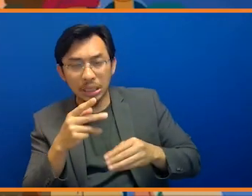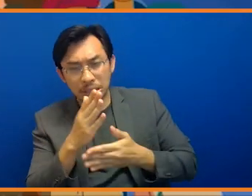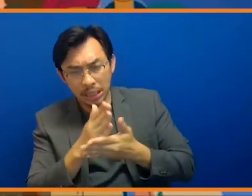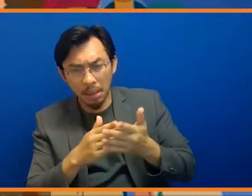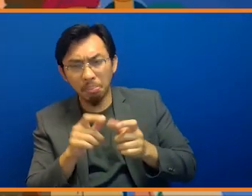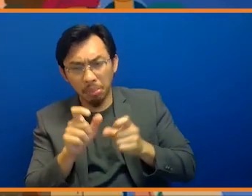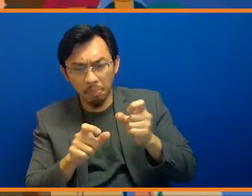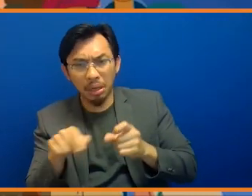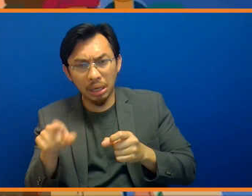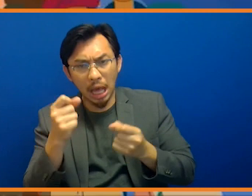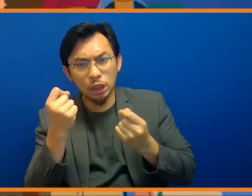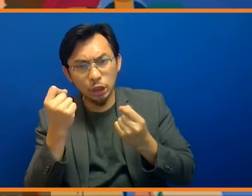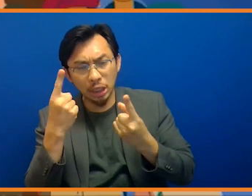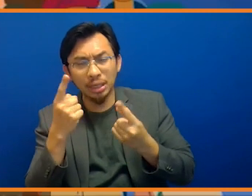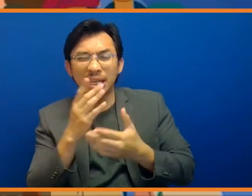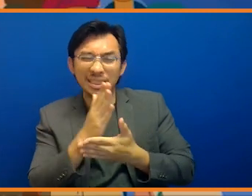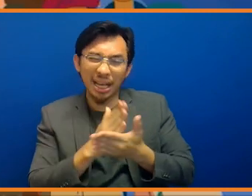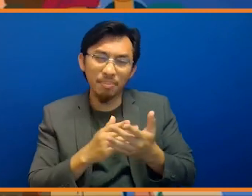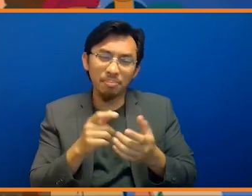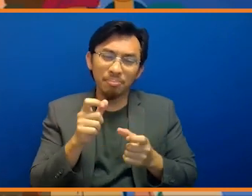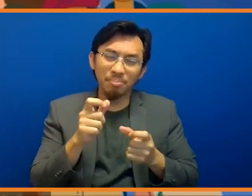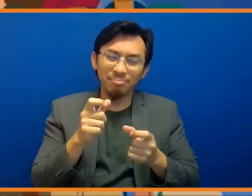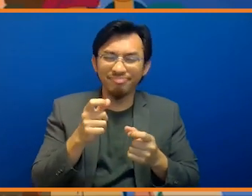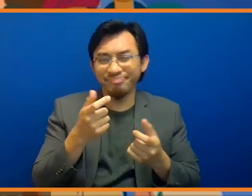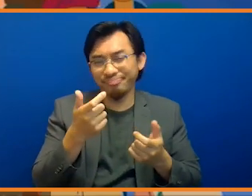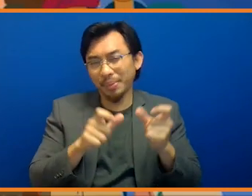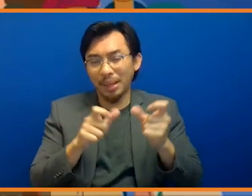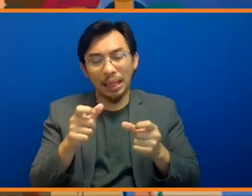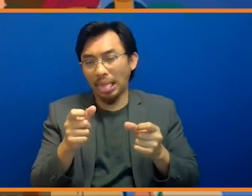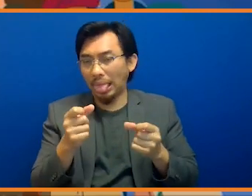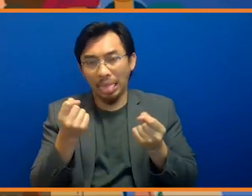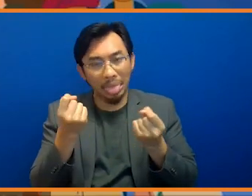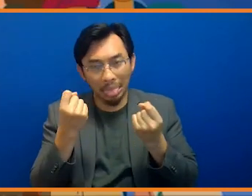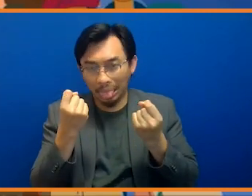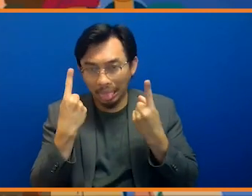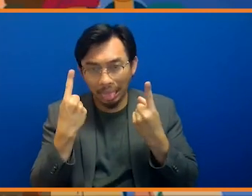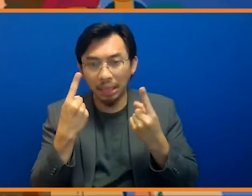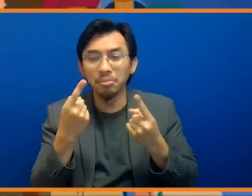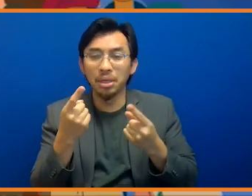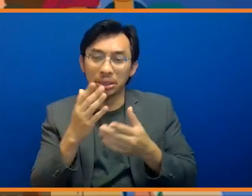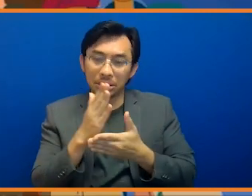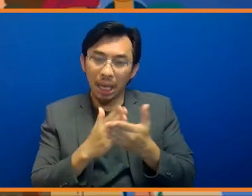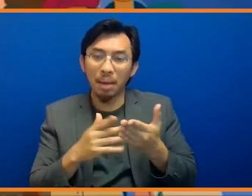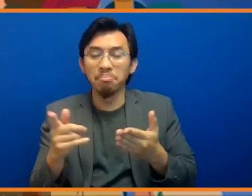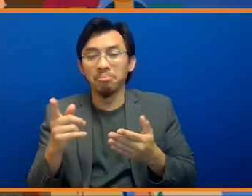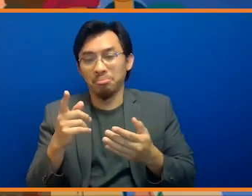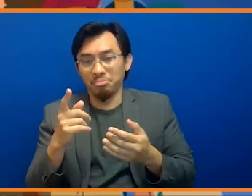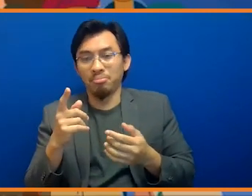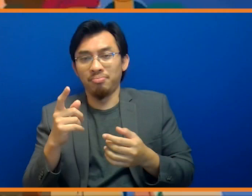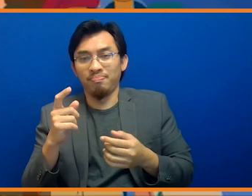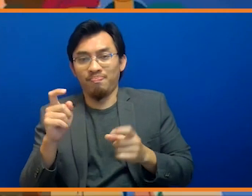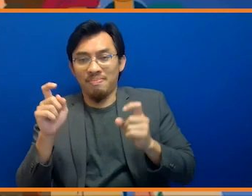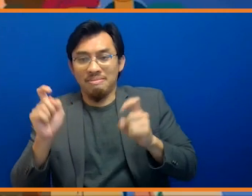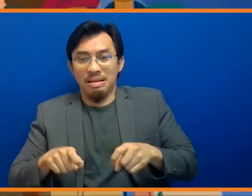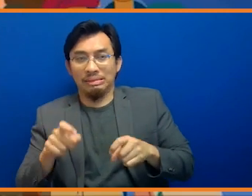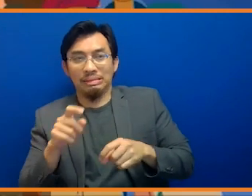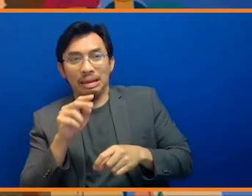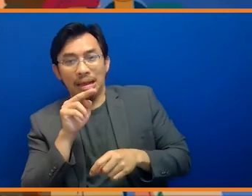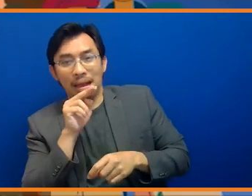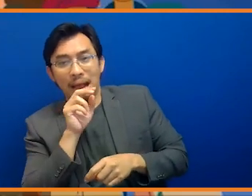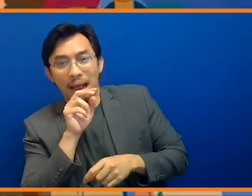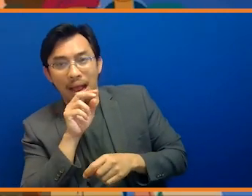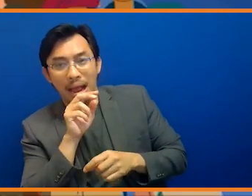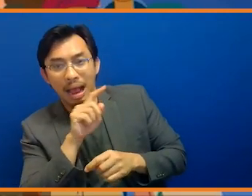can understand, but some people very difficult to understand. Some they have to